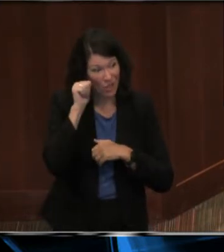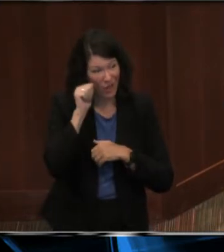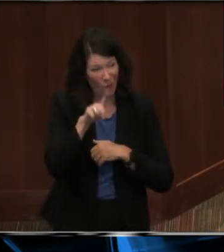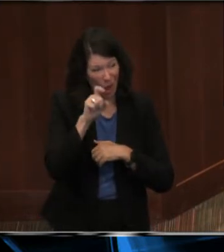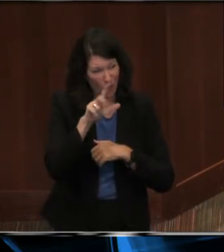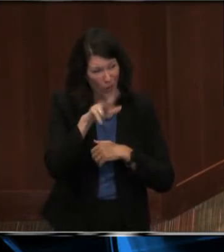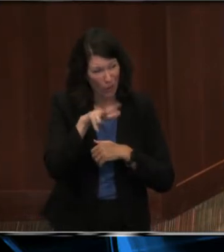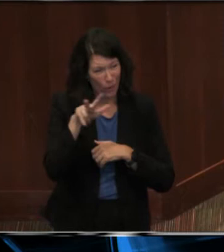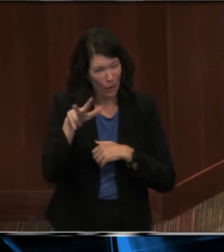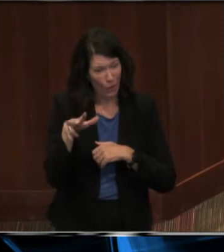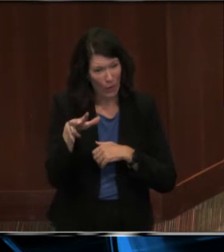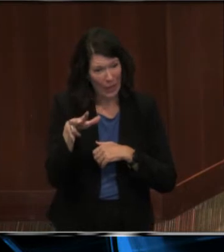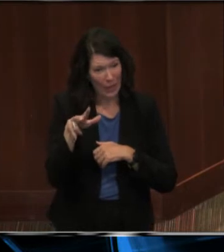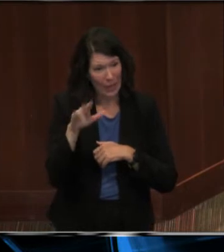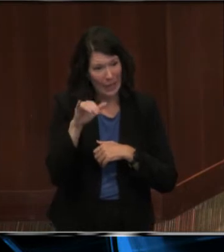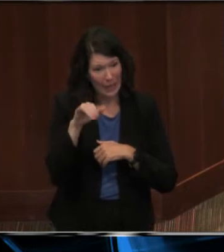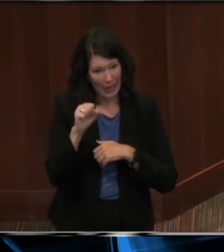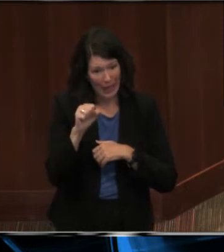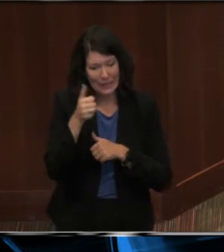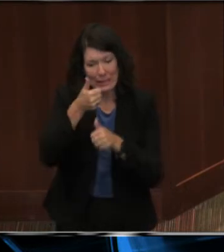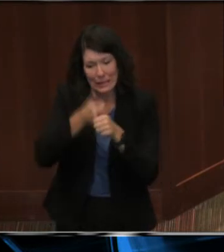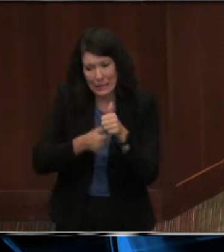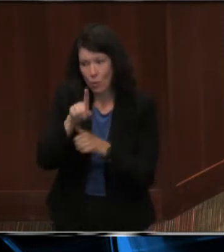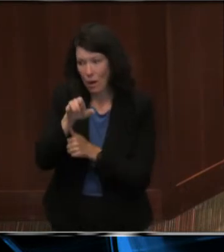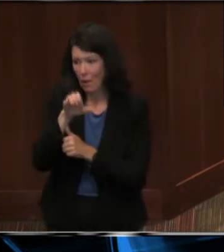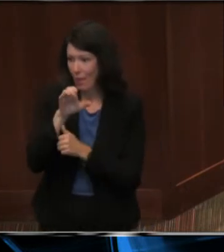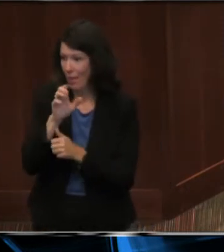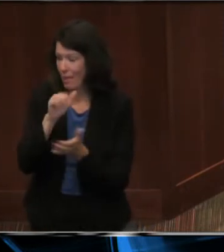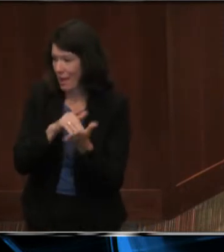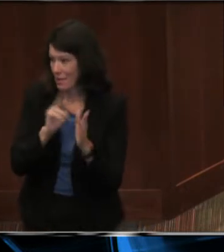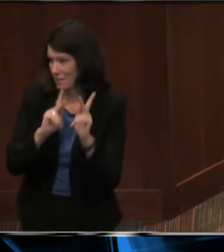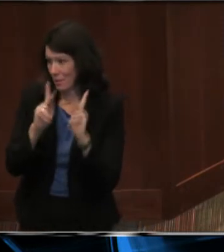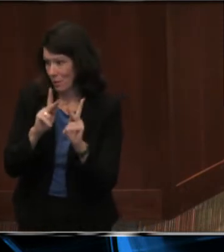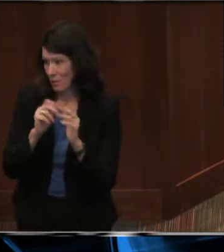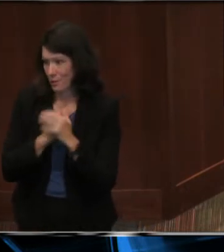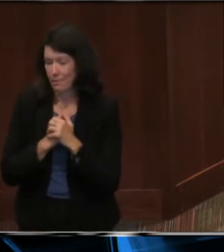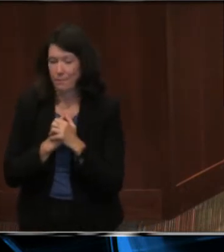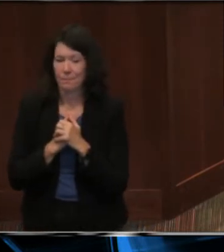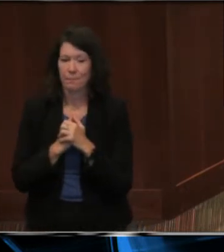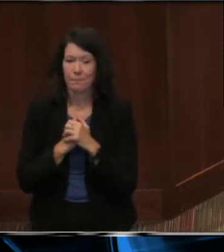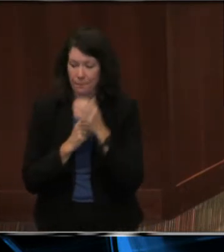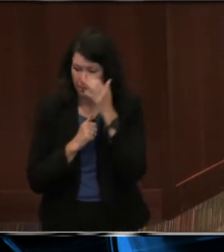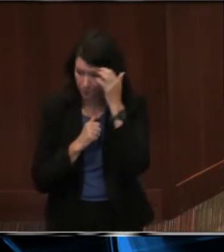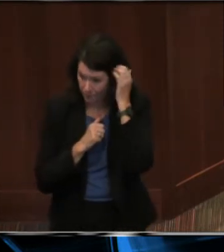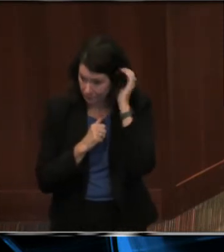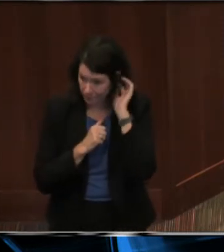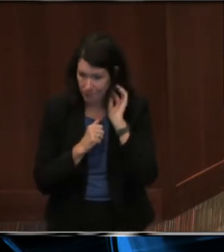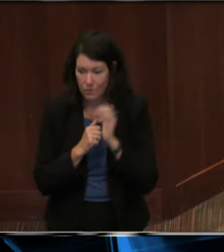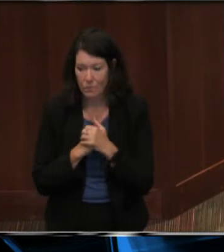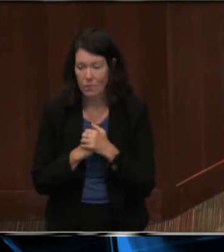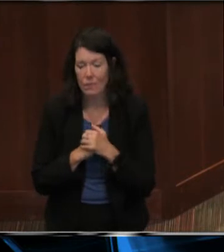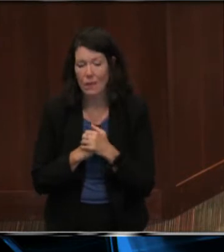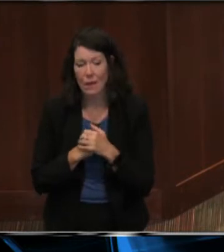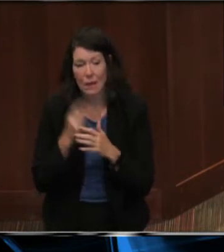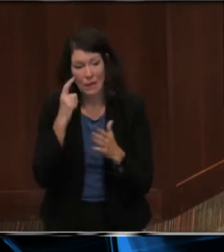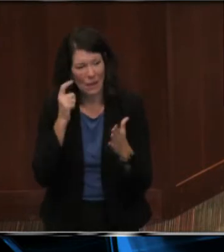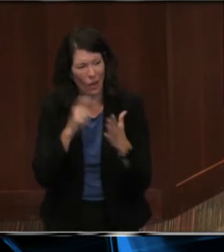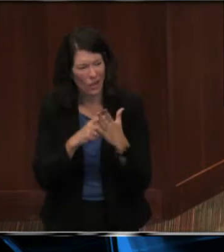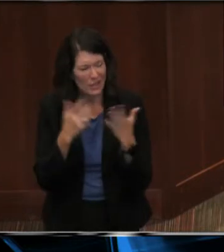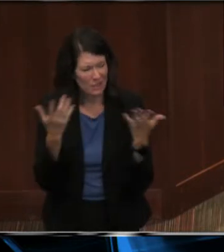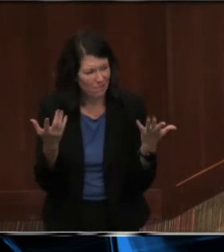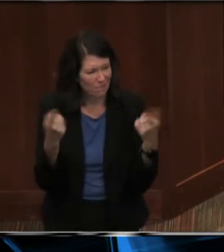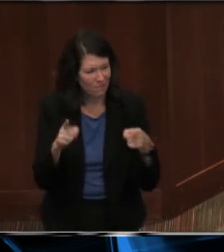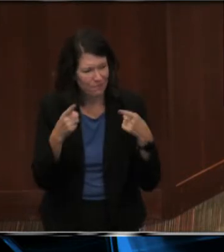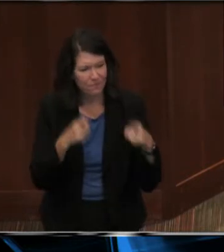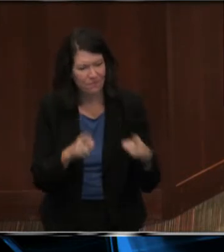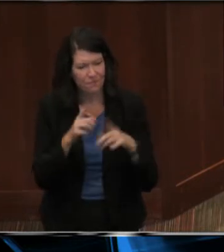were at 133 cases per 100,000. So we have seen some trends that are important